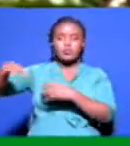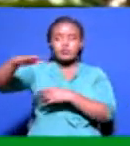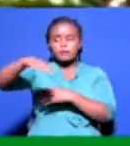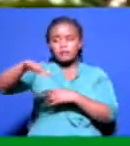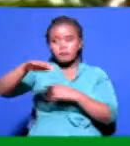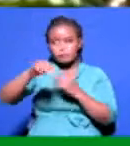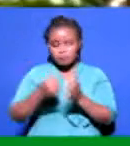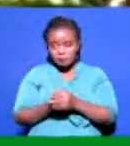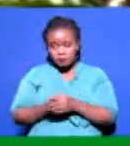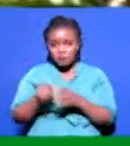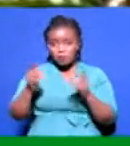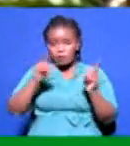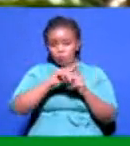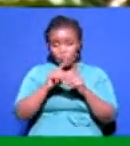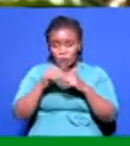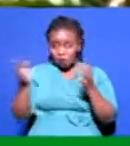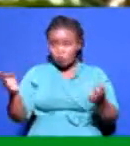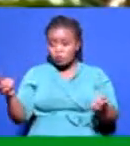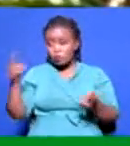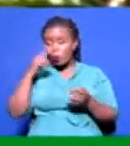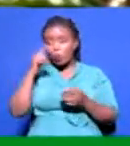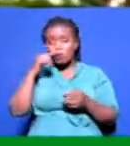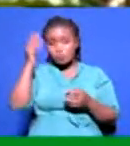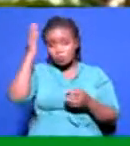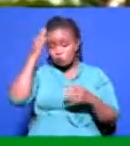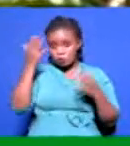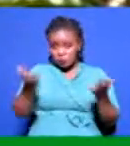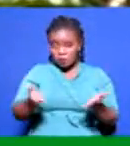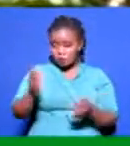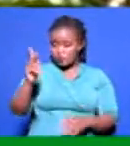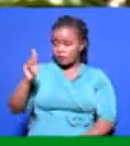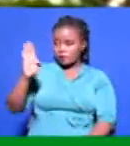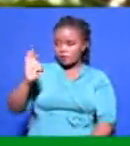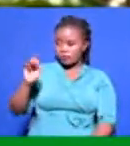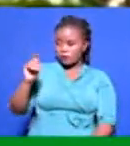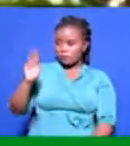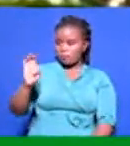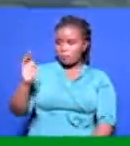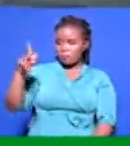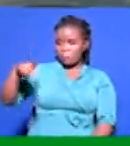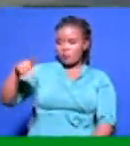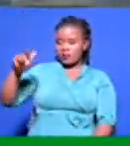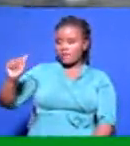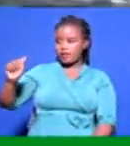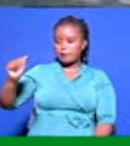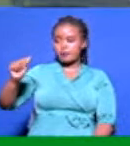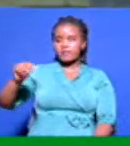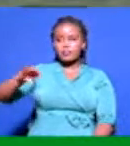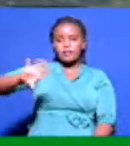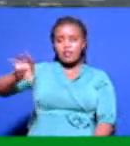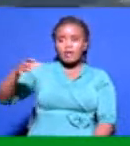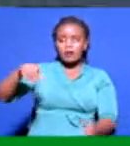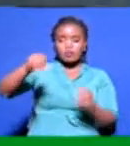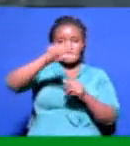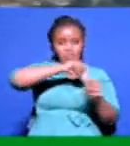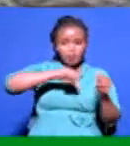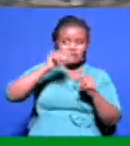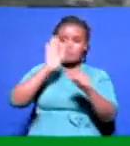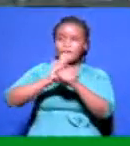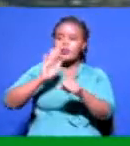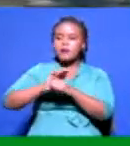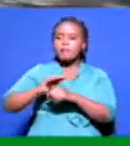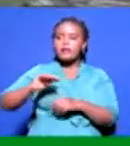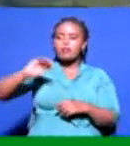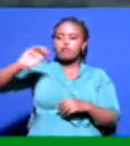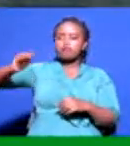It is also home to the popular Ketepa brand. The county is surrounded by a number of hills such as Tinderet Hills